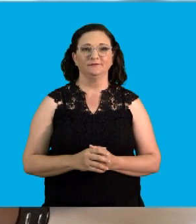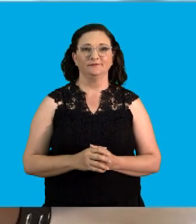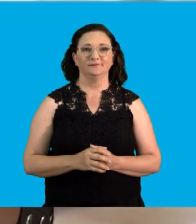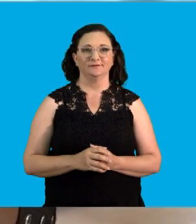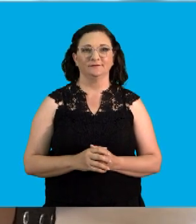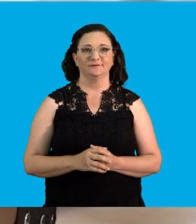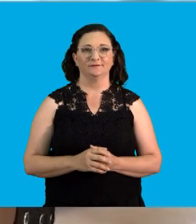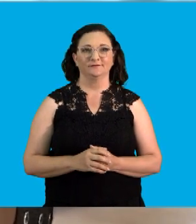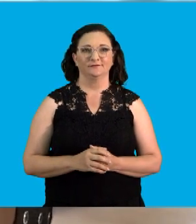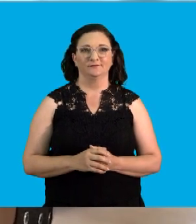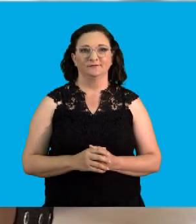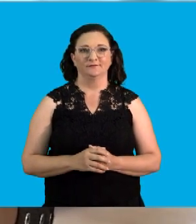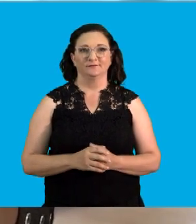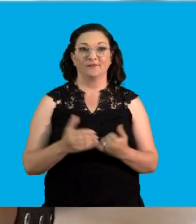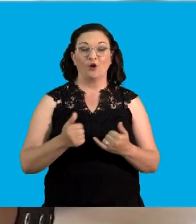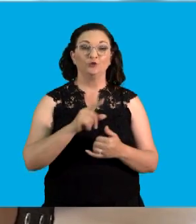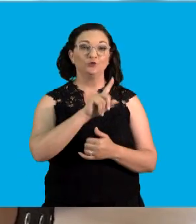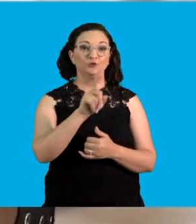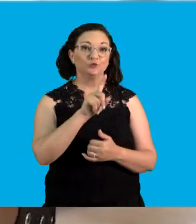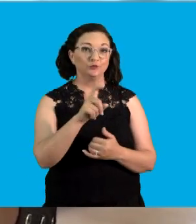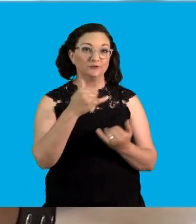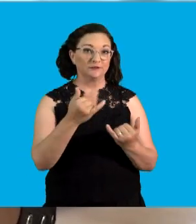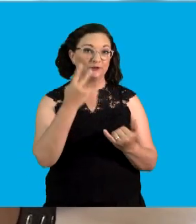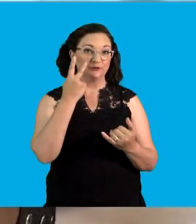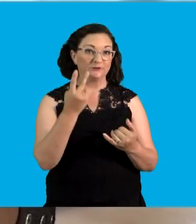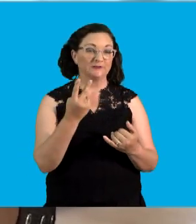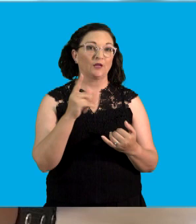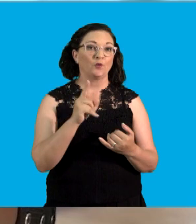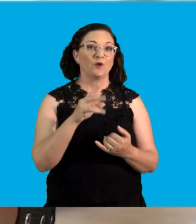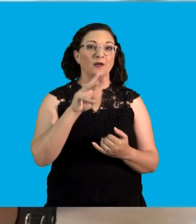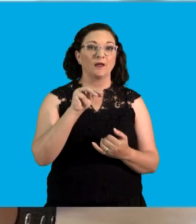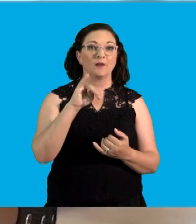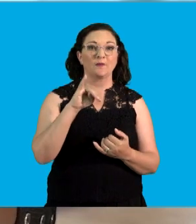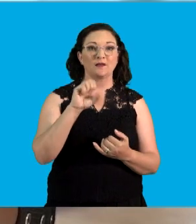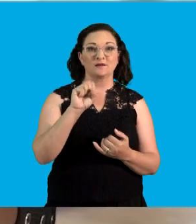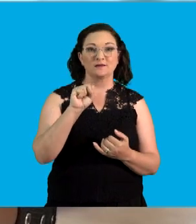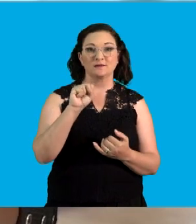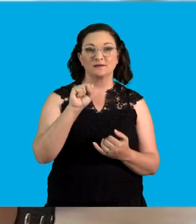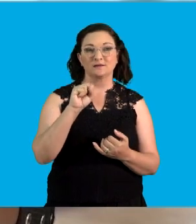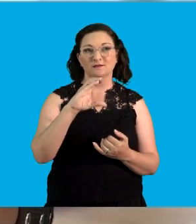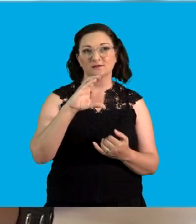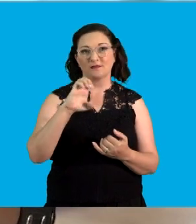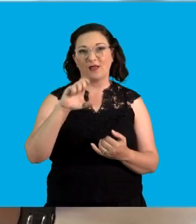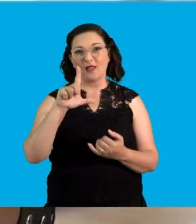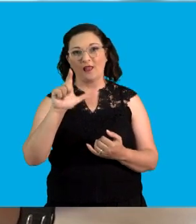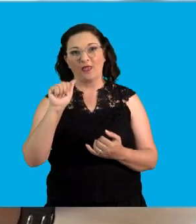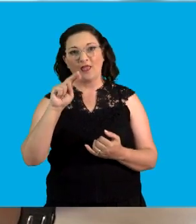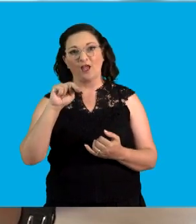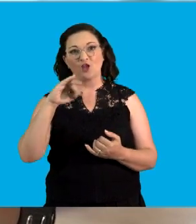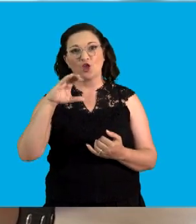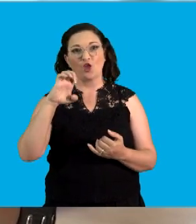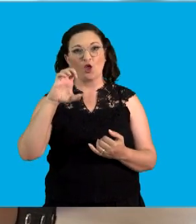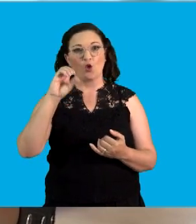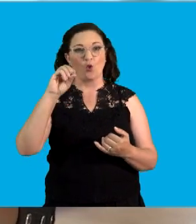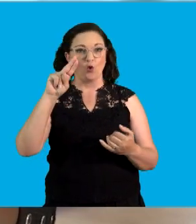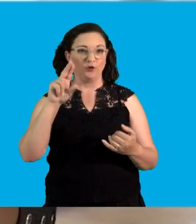we will be doing our question 4, which is miscellaneous. Don't forget, paper 1, miscellaneous, it consists of the 2